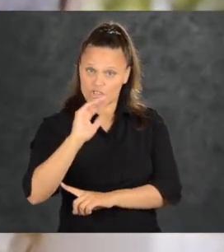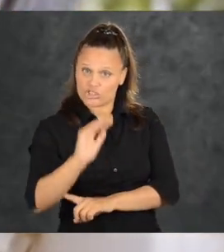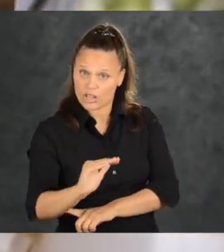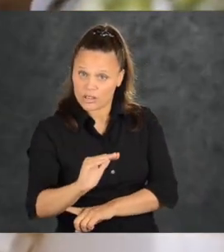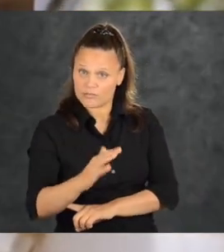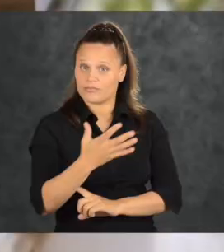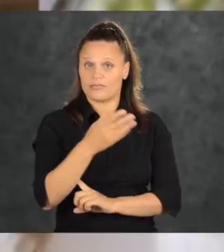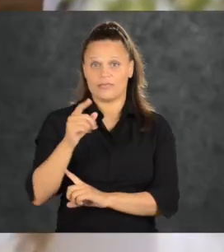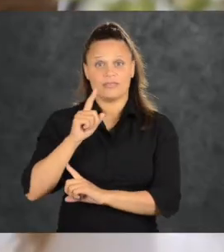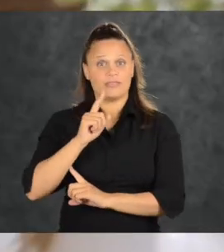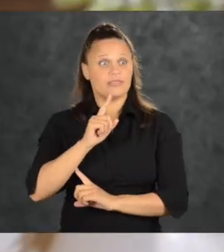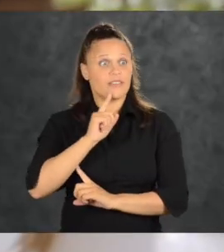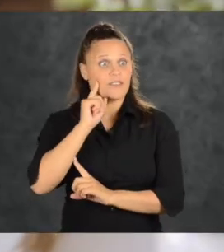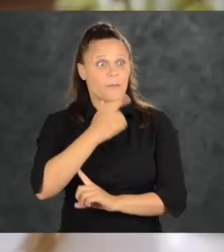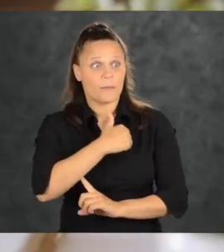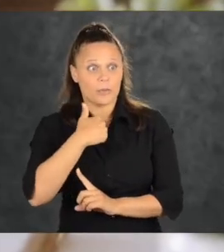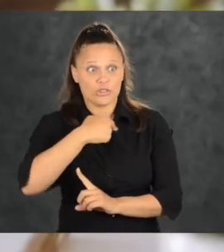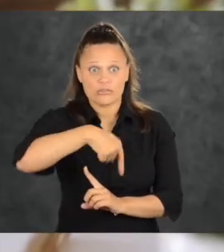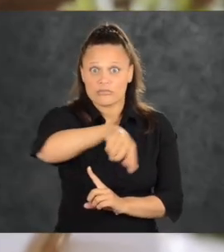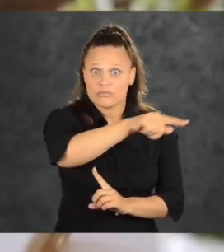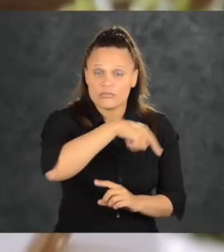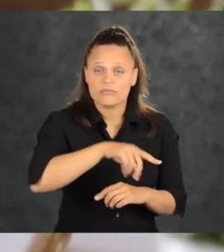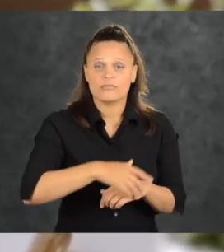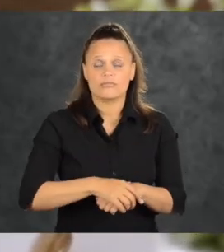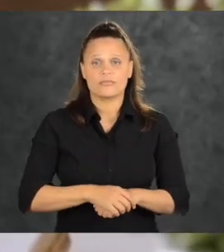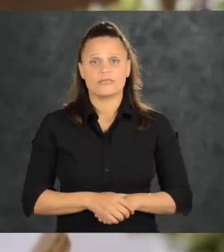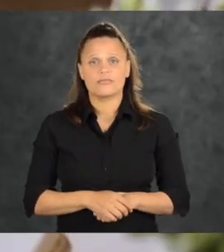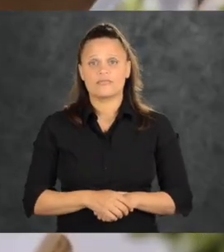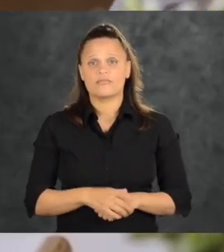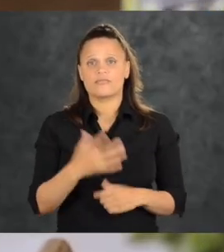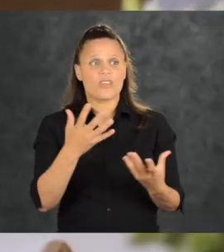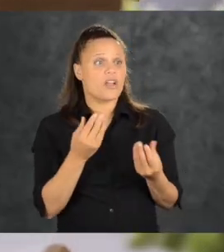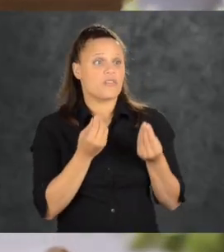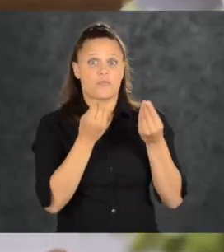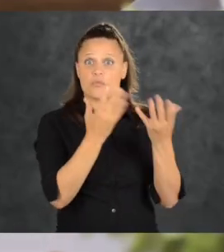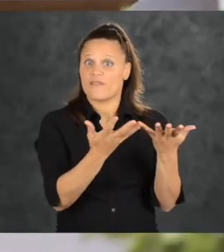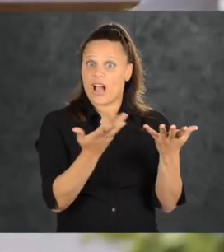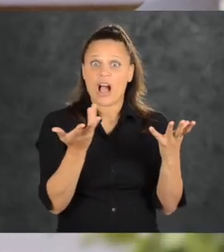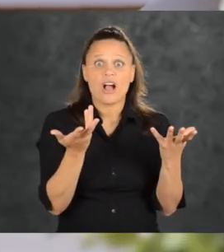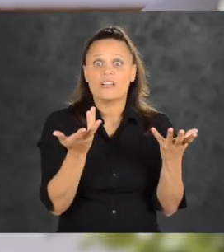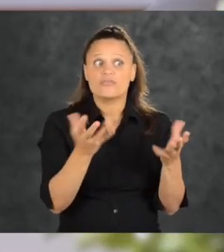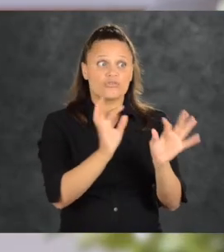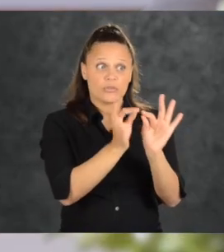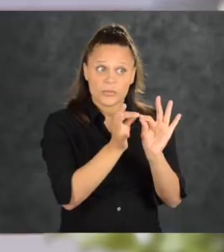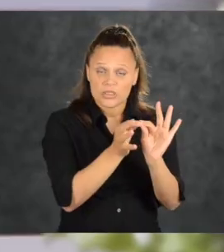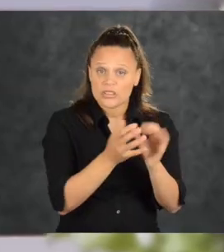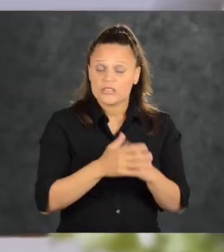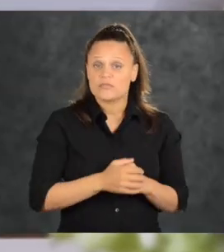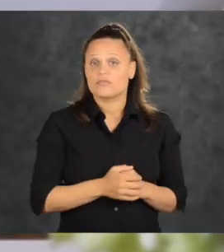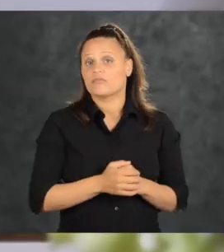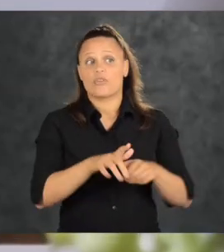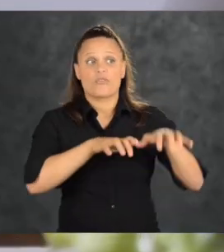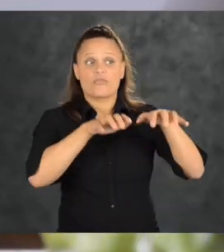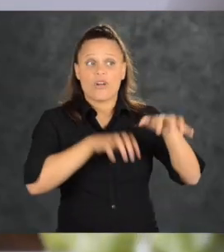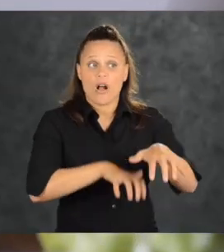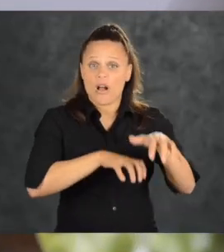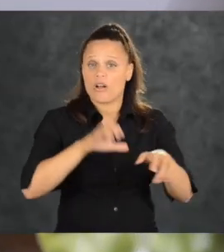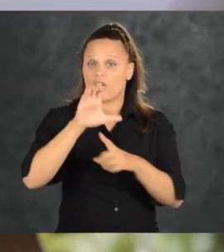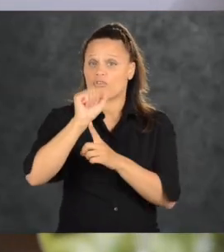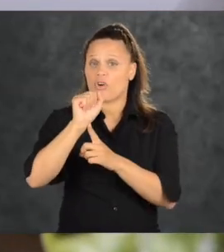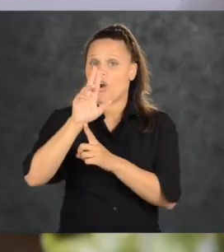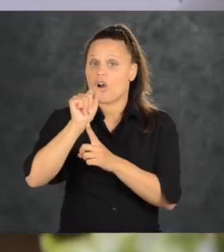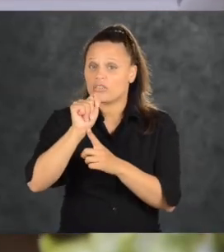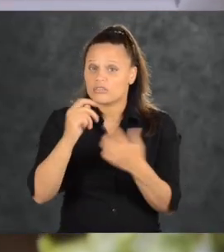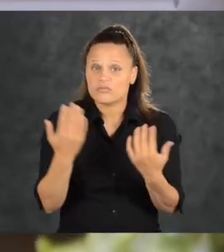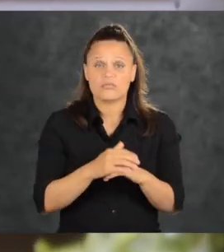the opportunity to gain meaningful work experience and contribute to the state workforce, while also receiving support and accommodations as needed. For the